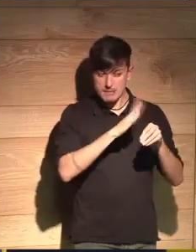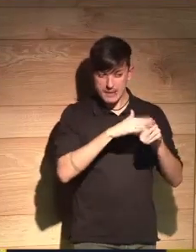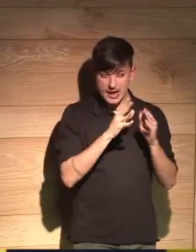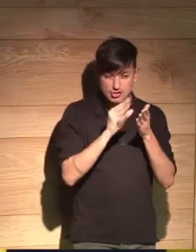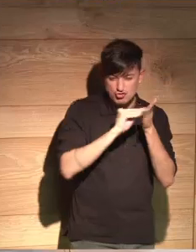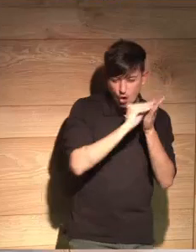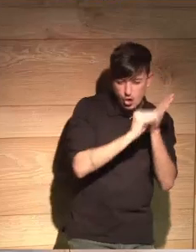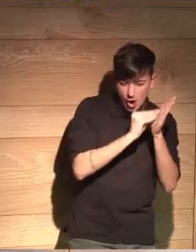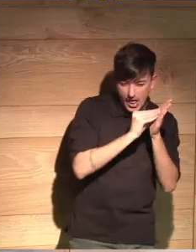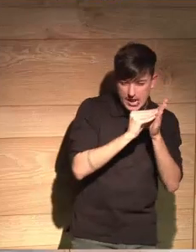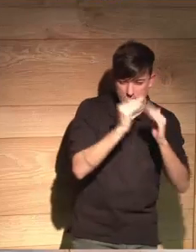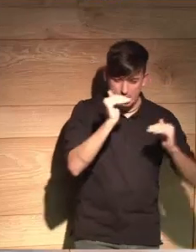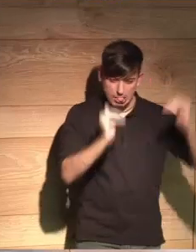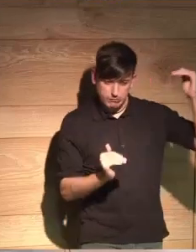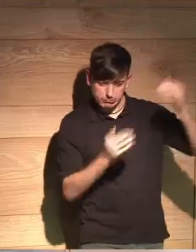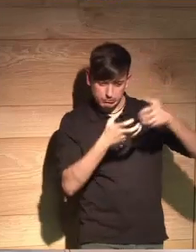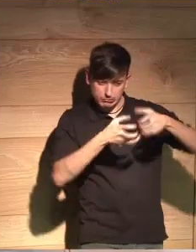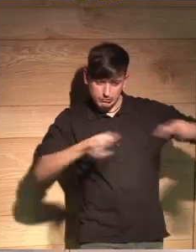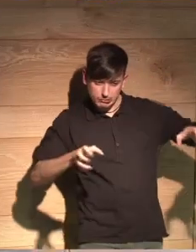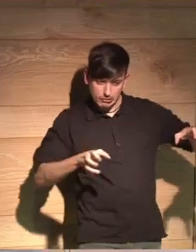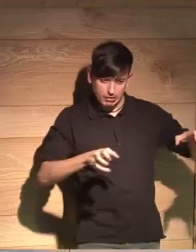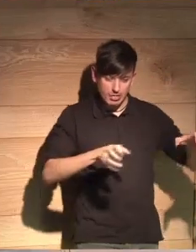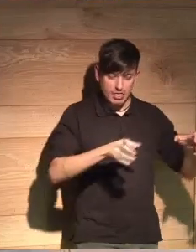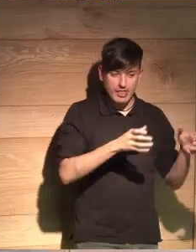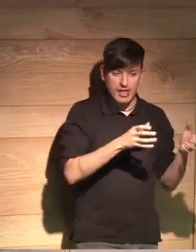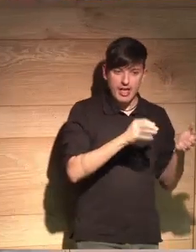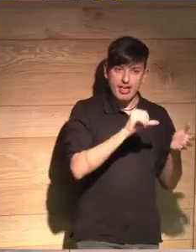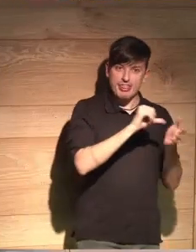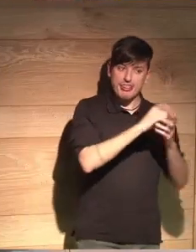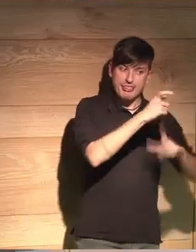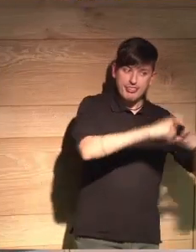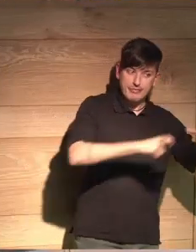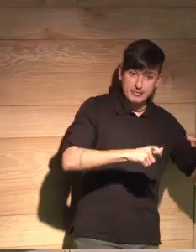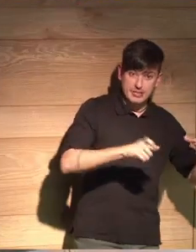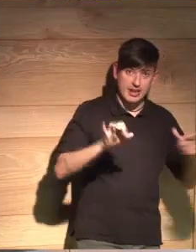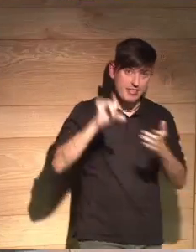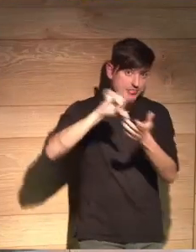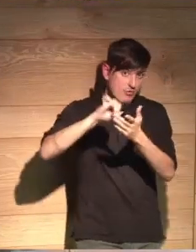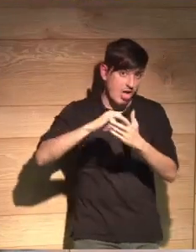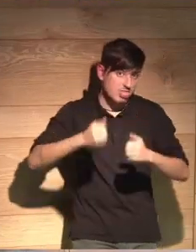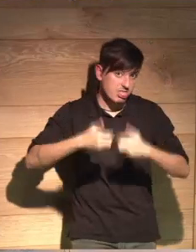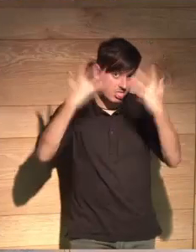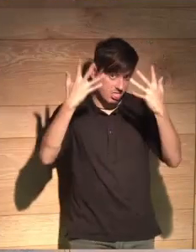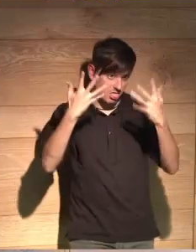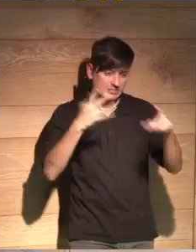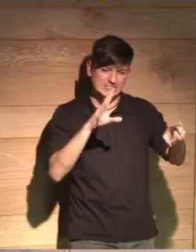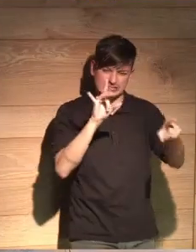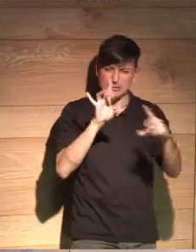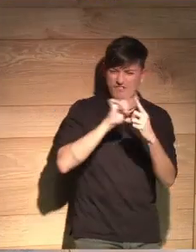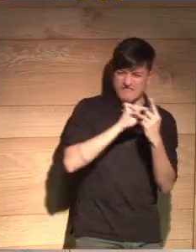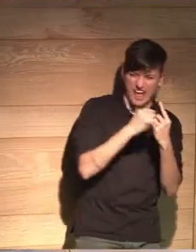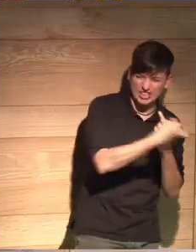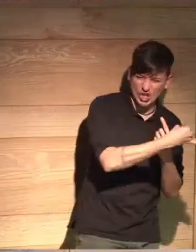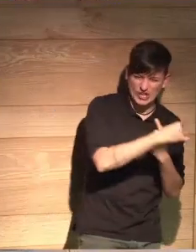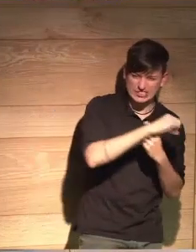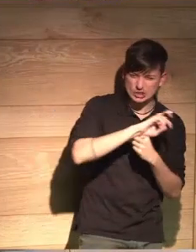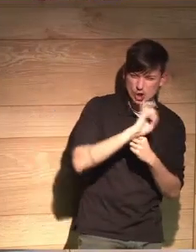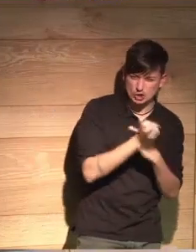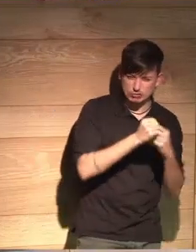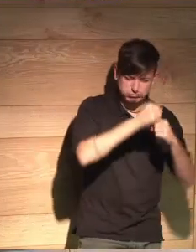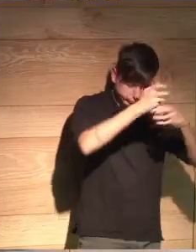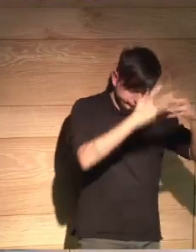do in order to solve this fracture between civitas and urbis. The other actors that